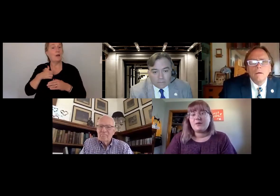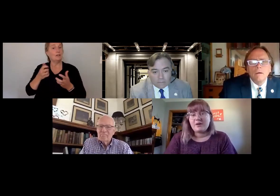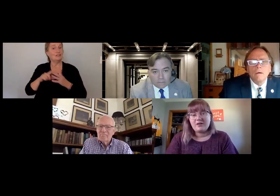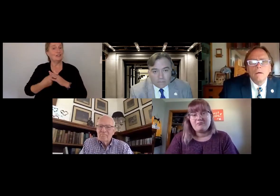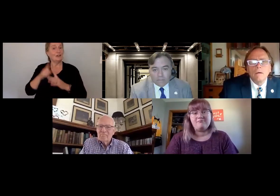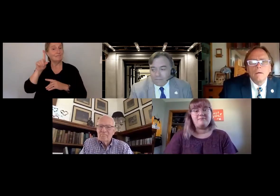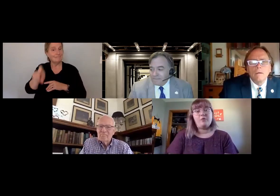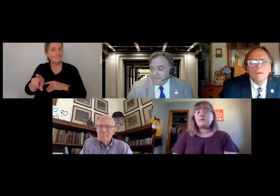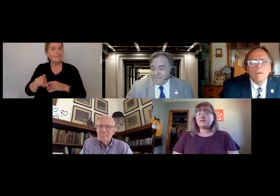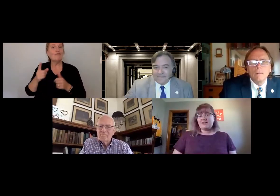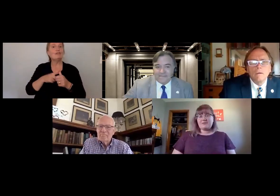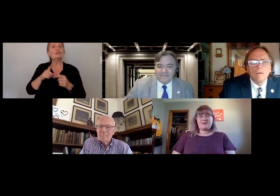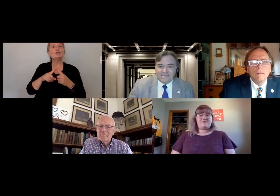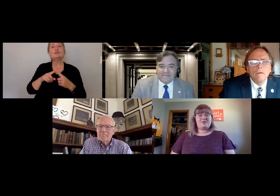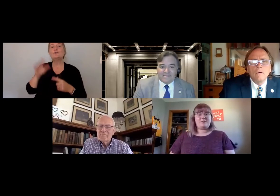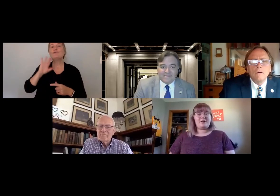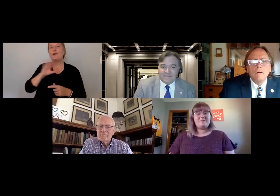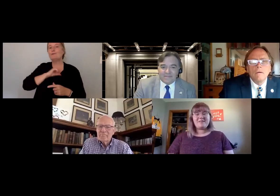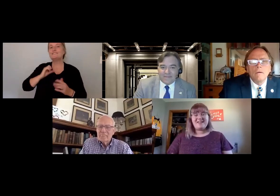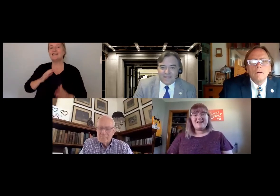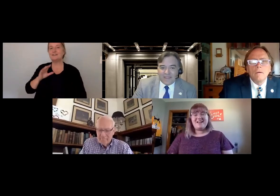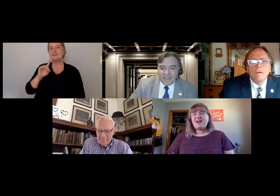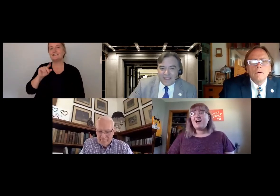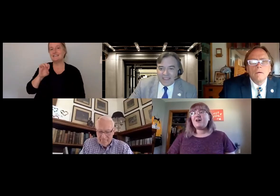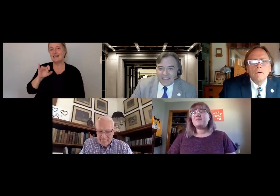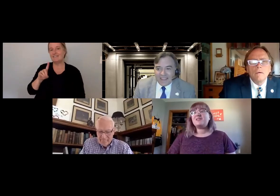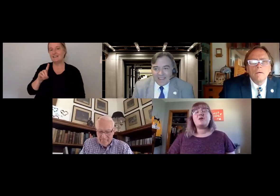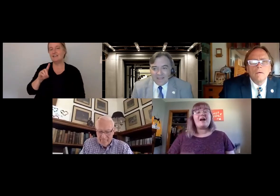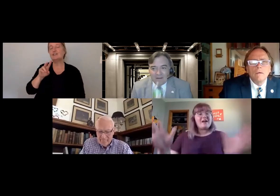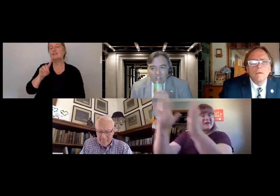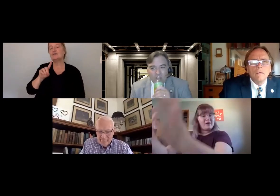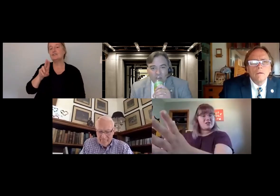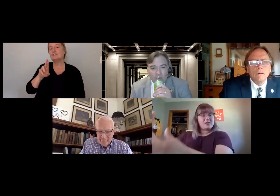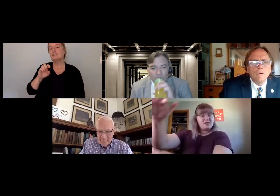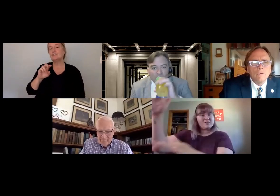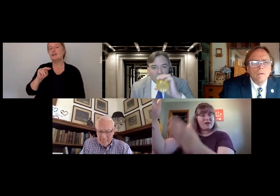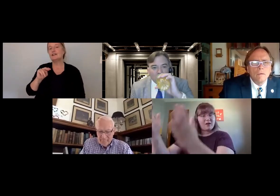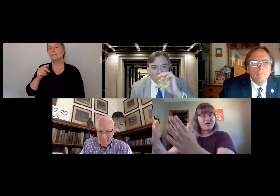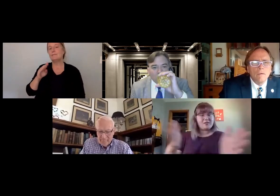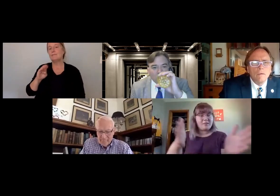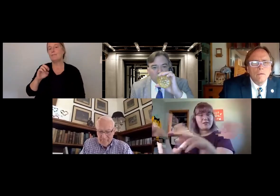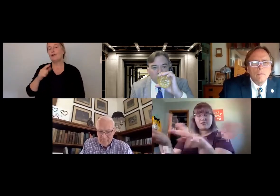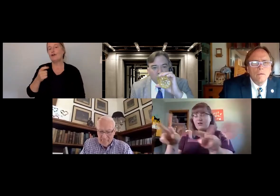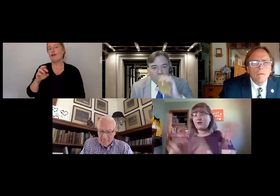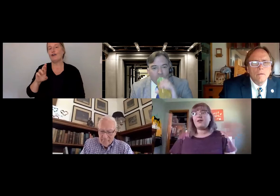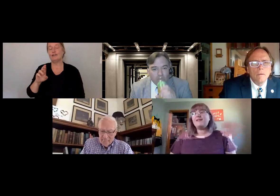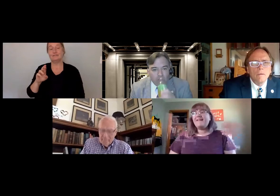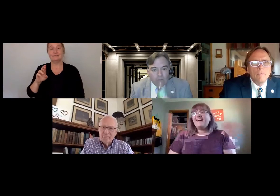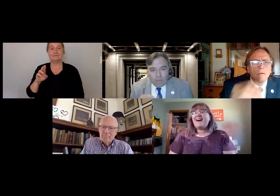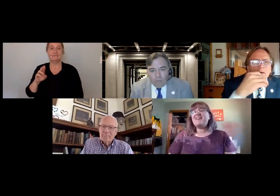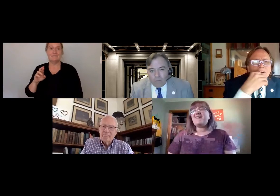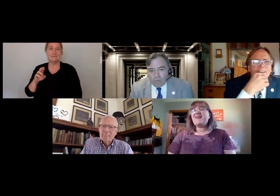David Durenberger, former Senator David Durenberger. So I have all my questions right here, so I'm ready, so I'm not trying to look